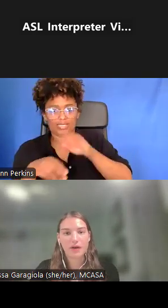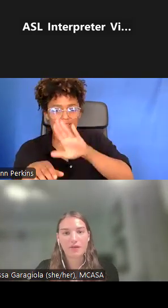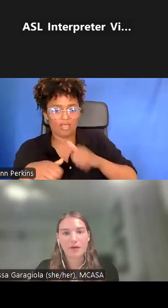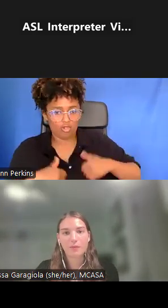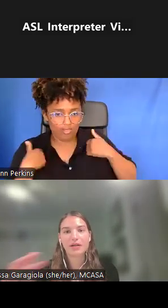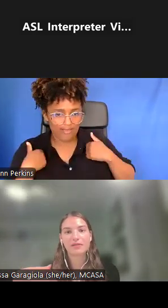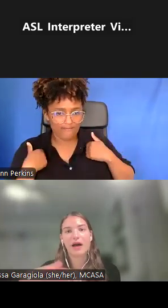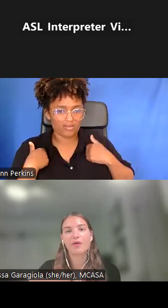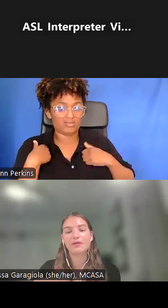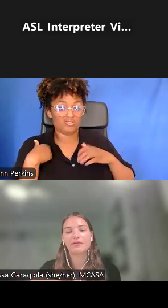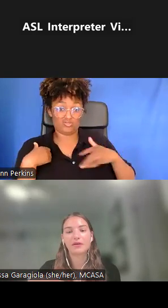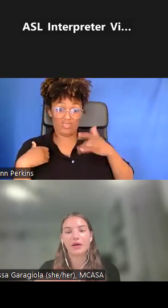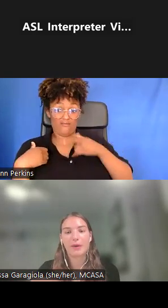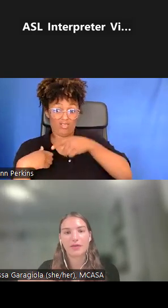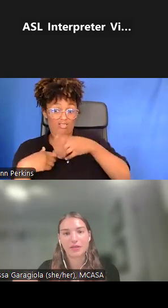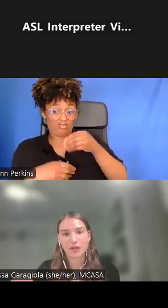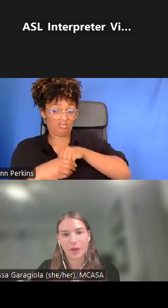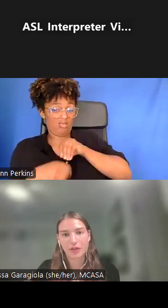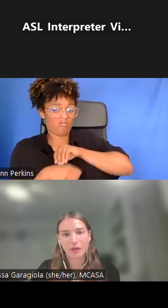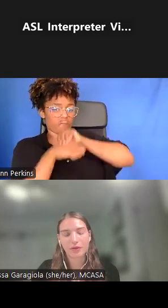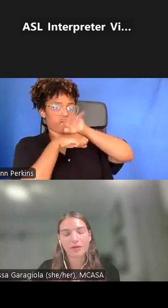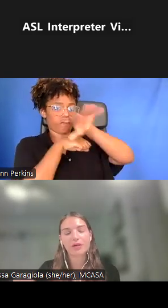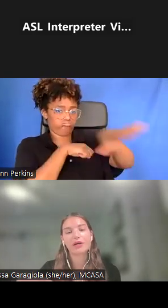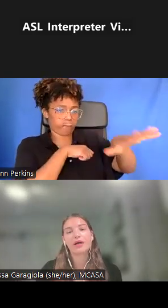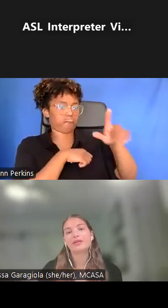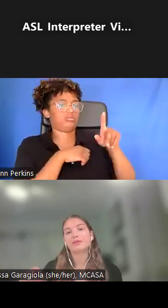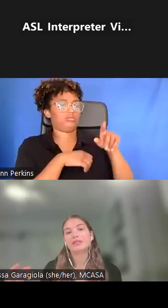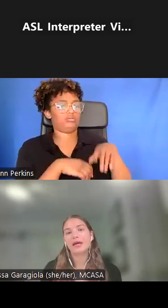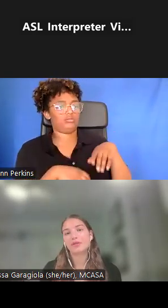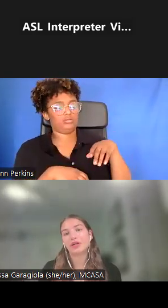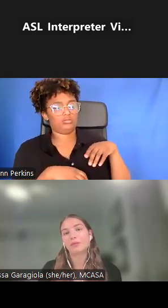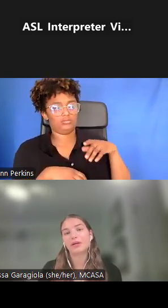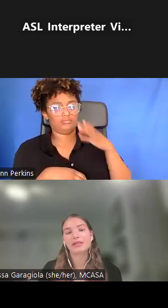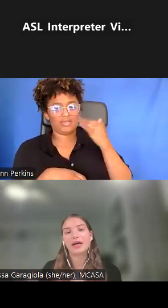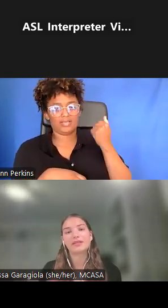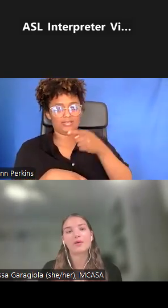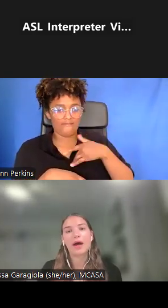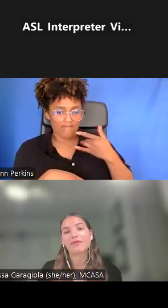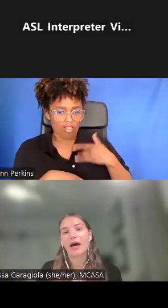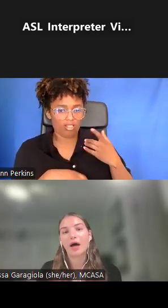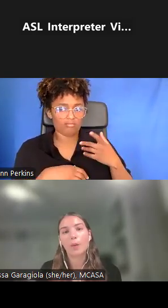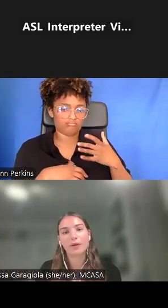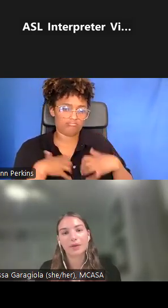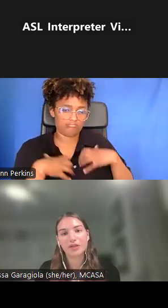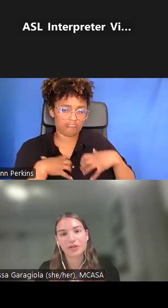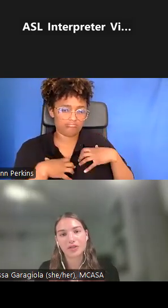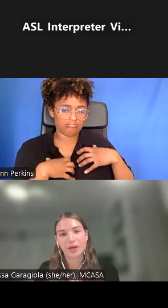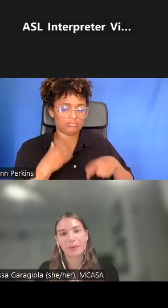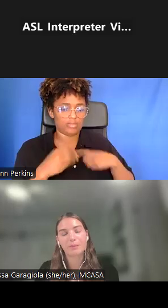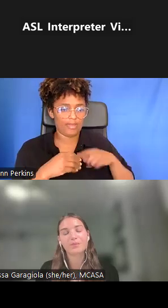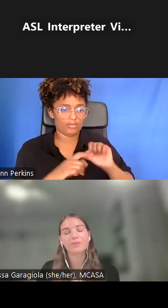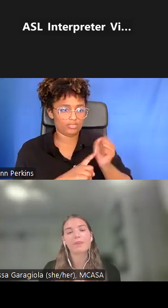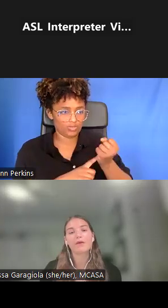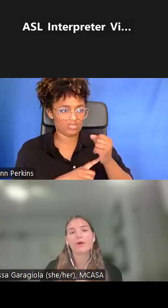the survivor because of how they feel about the situation. And this can be damaging because it gets in the way of that helping